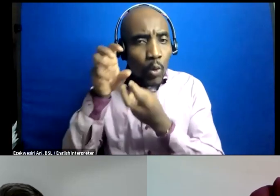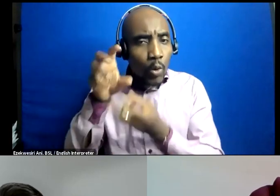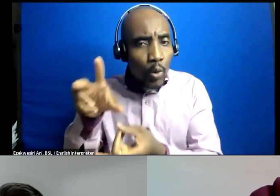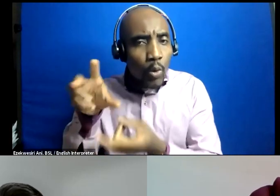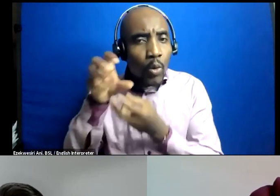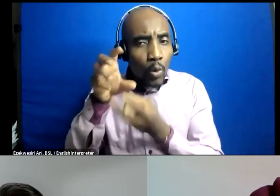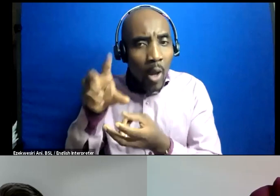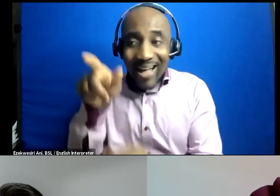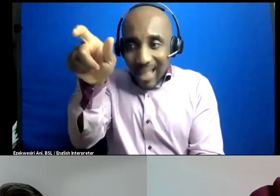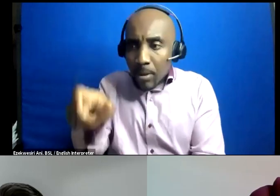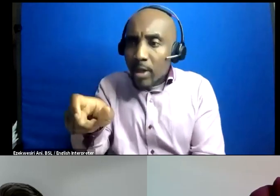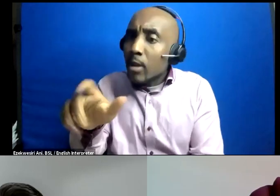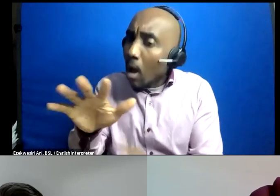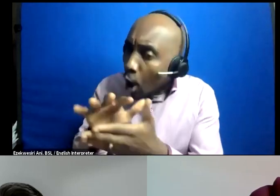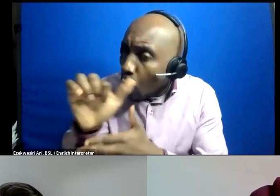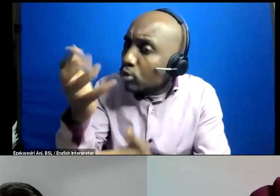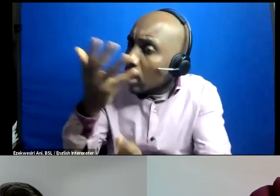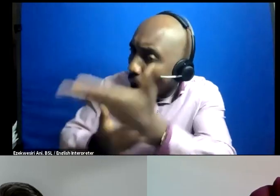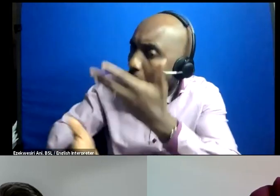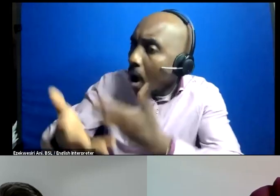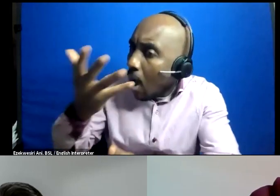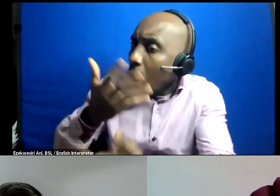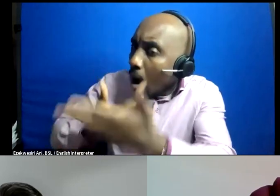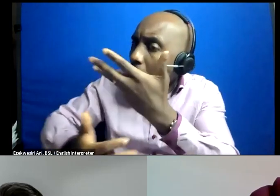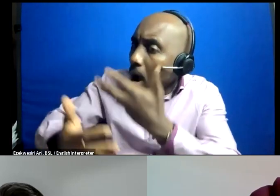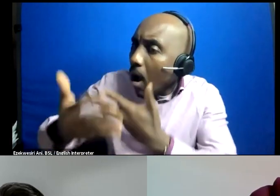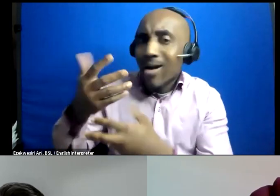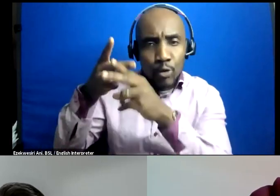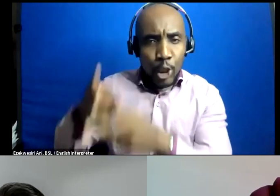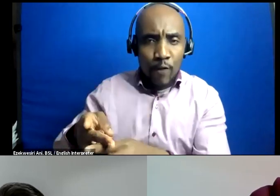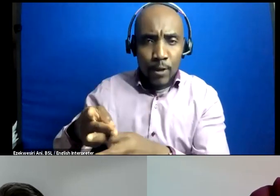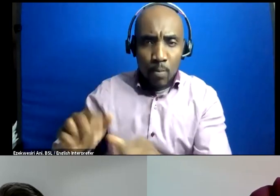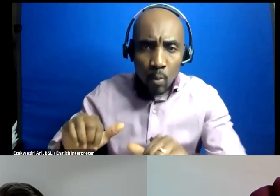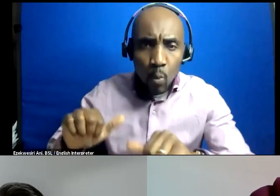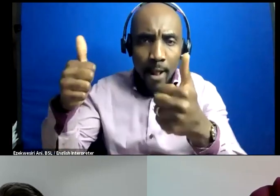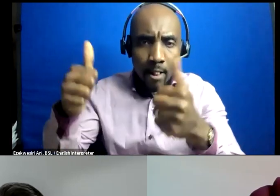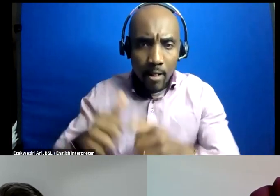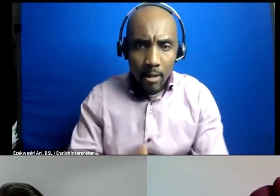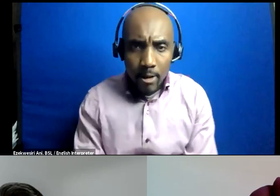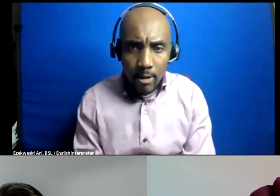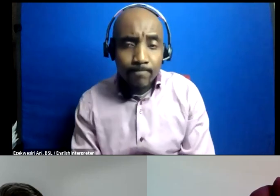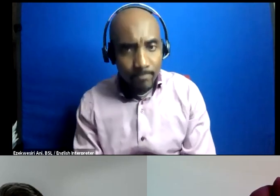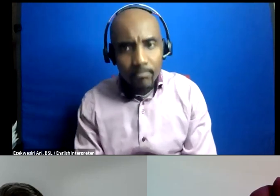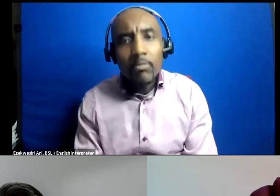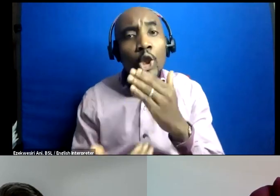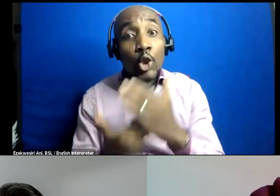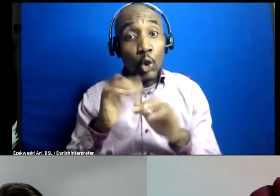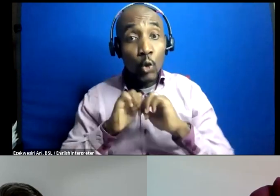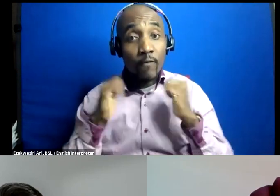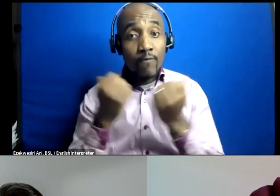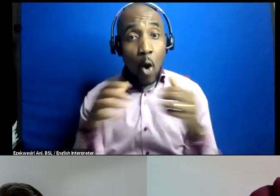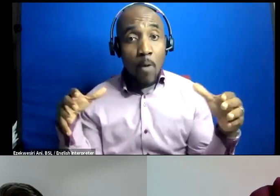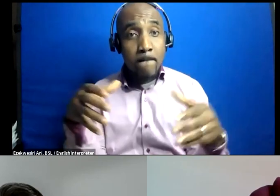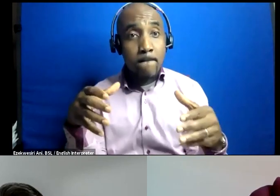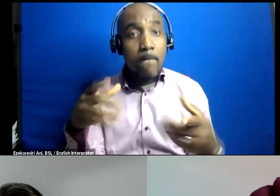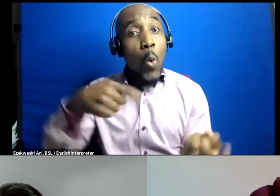the person they're caring for. with this new forum, we will seek